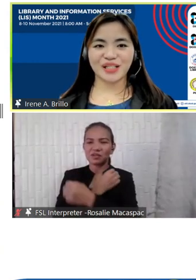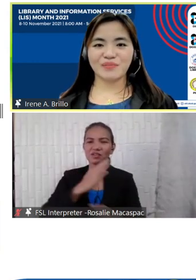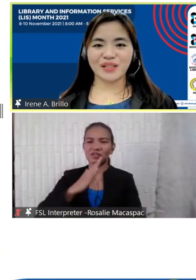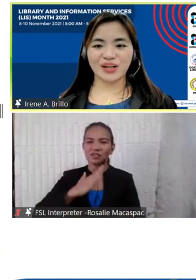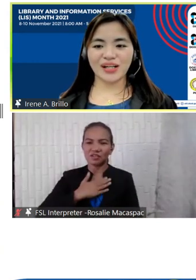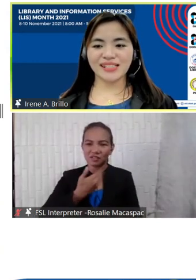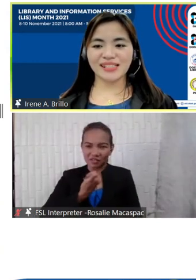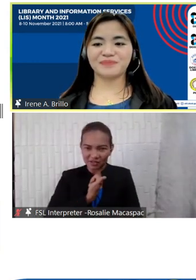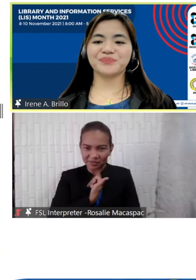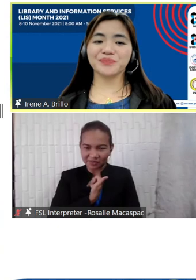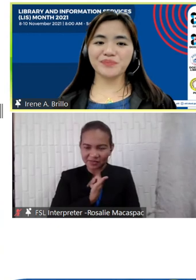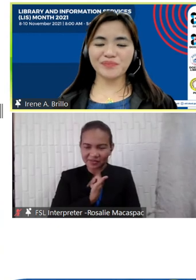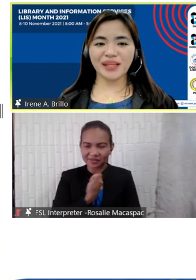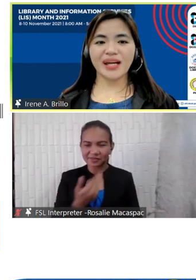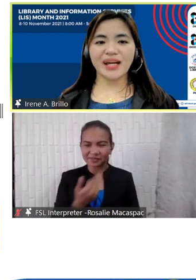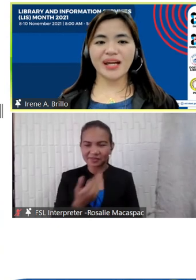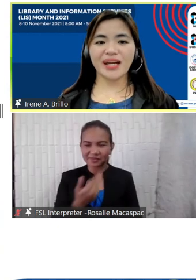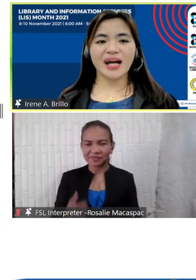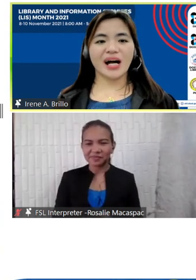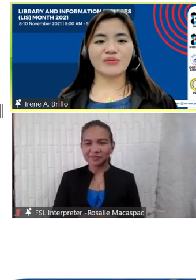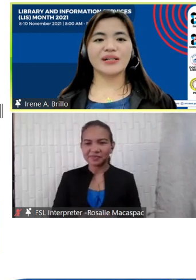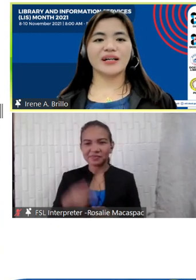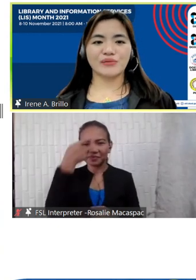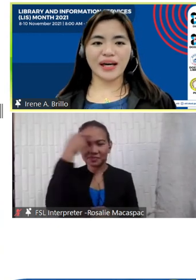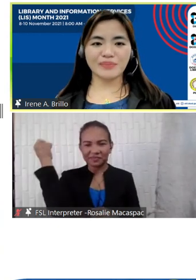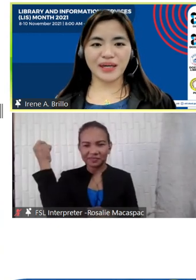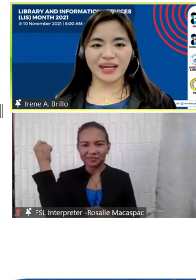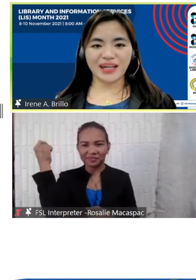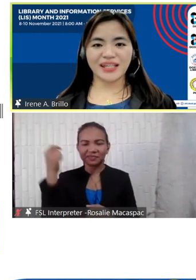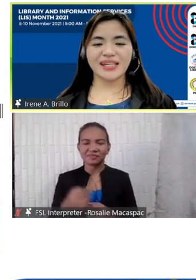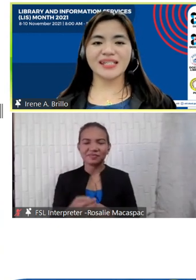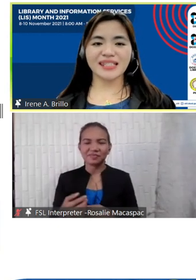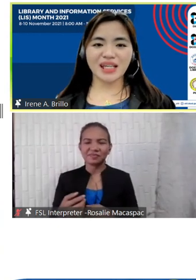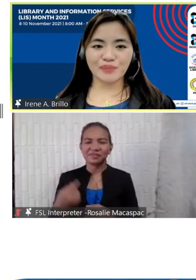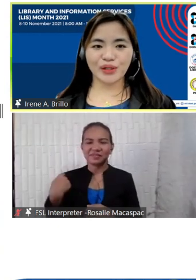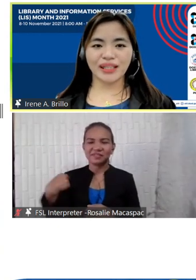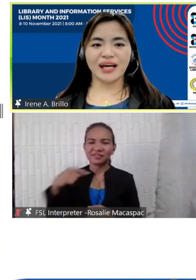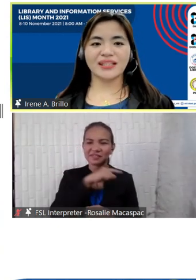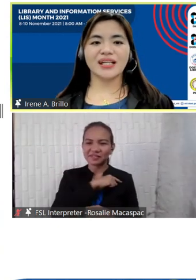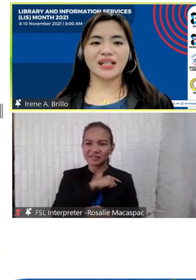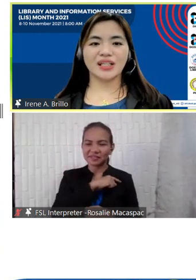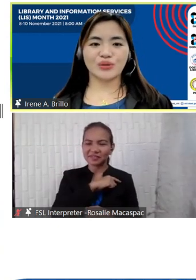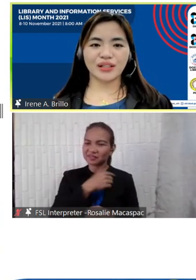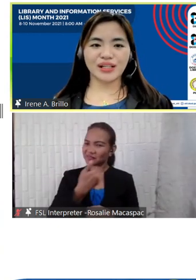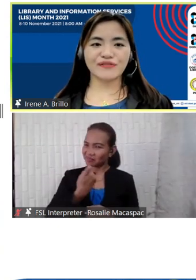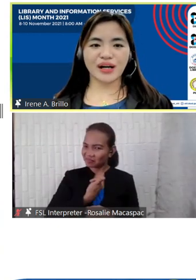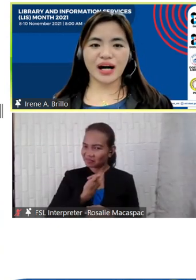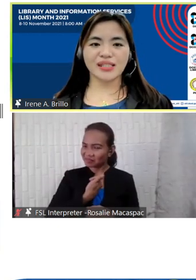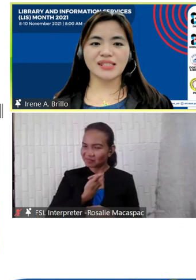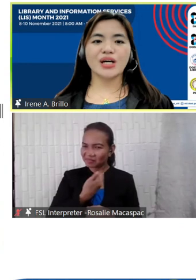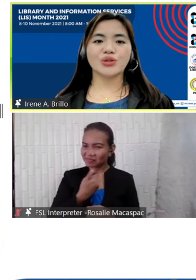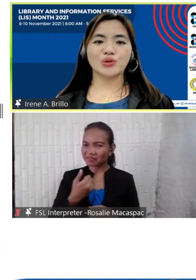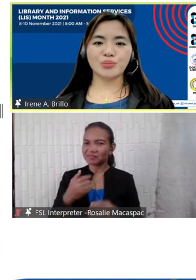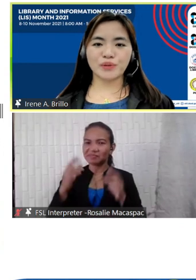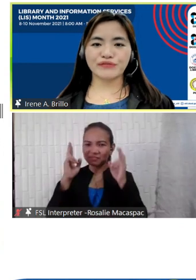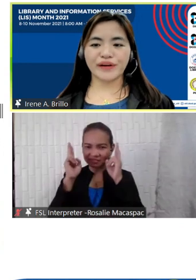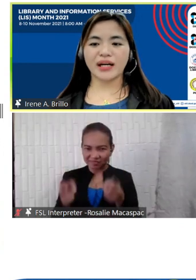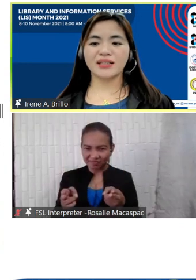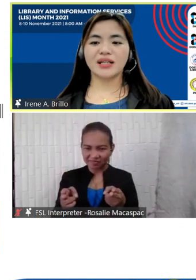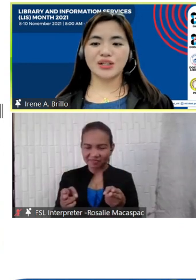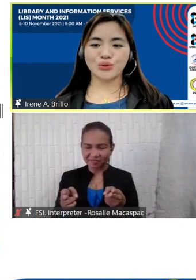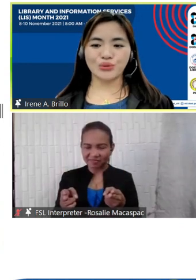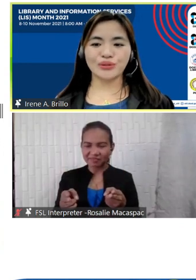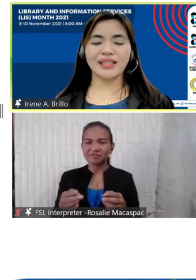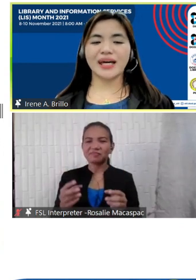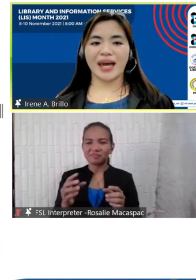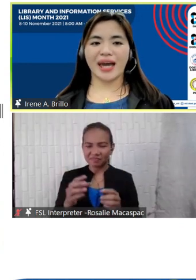ourselves, because our well-being is important in order for us to